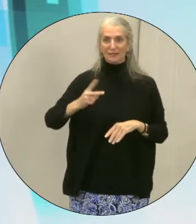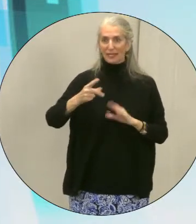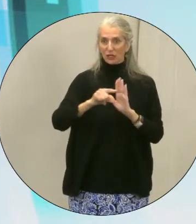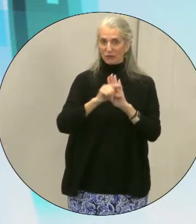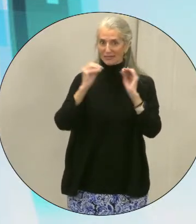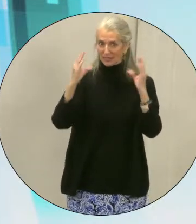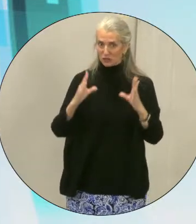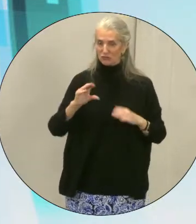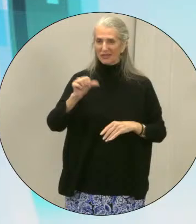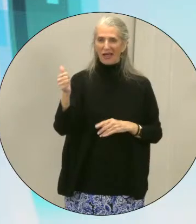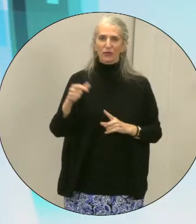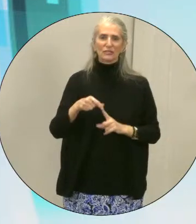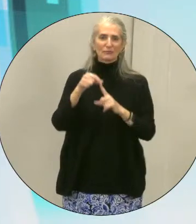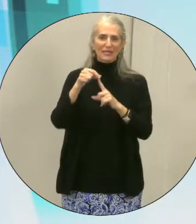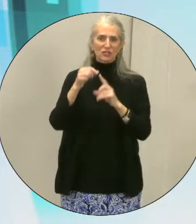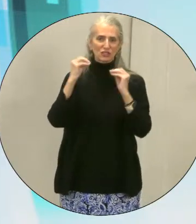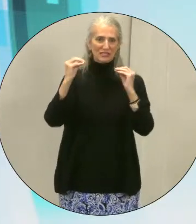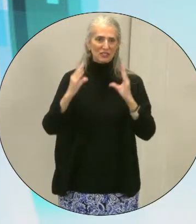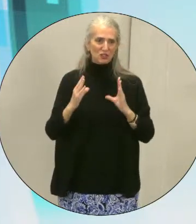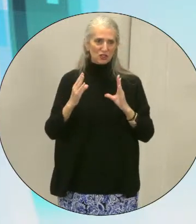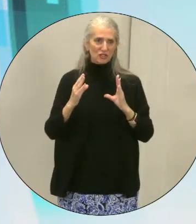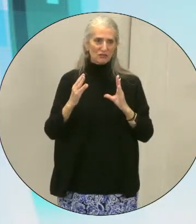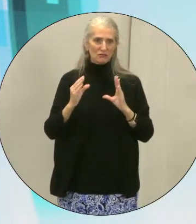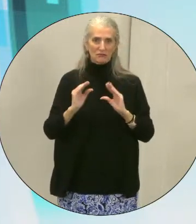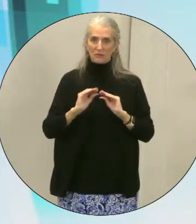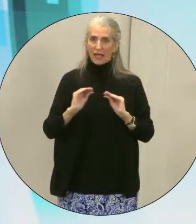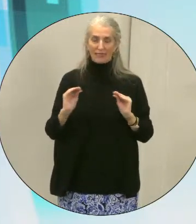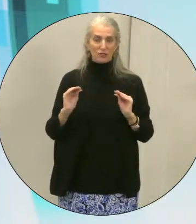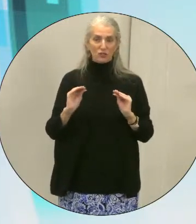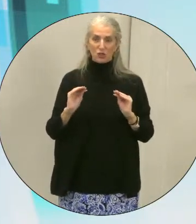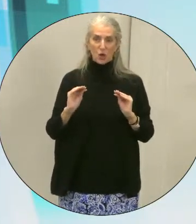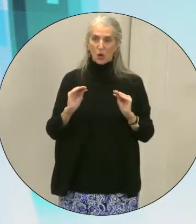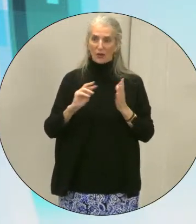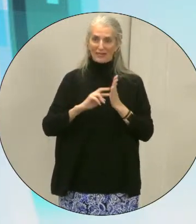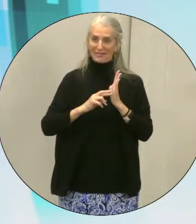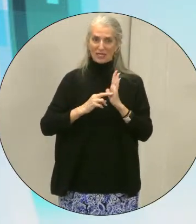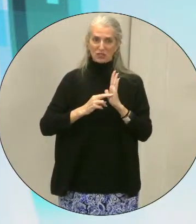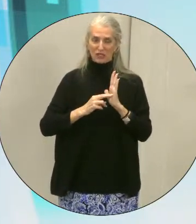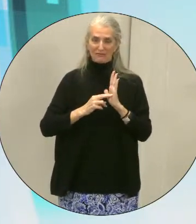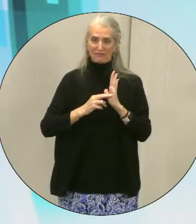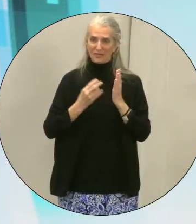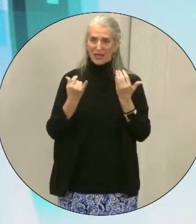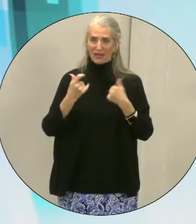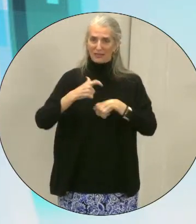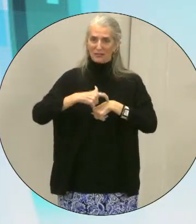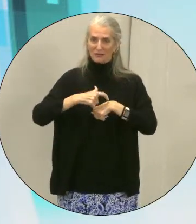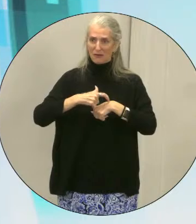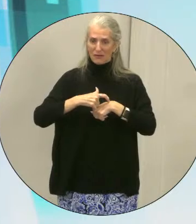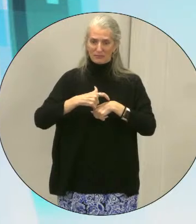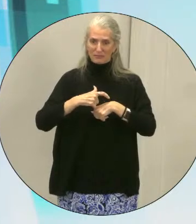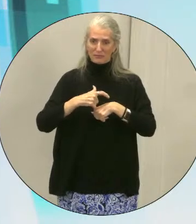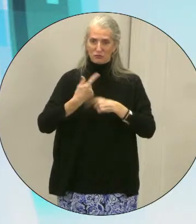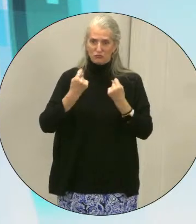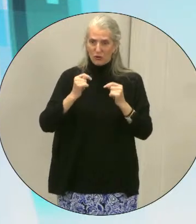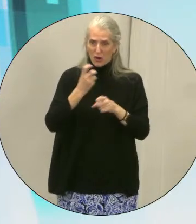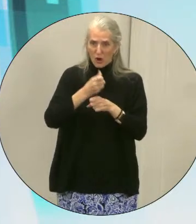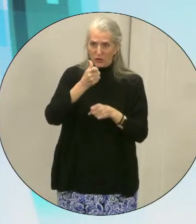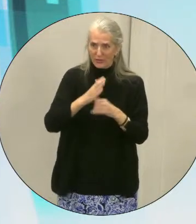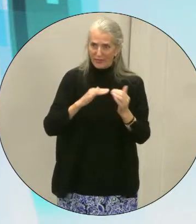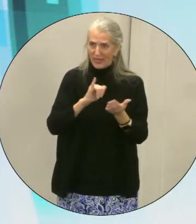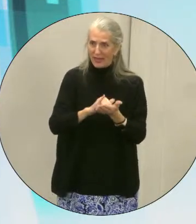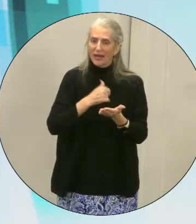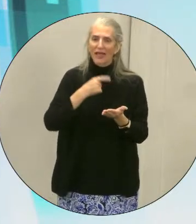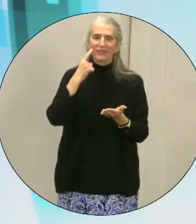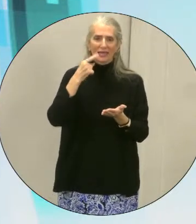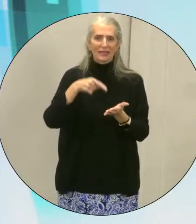other specials, and there's no intention at the moment for them to try harder than that. And I think this will make a big